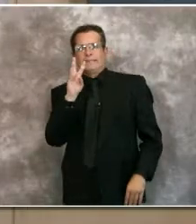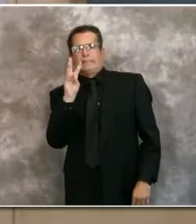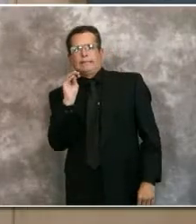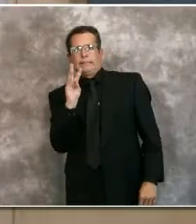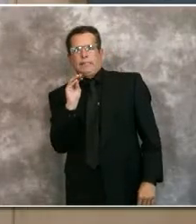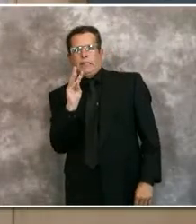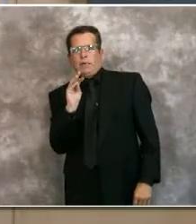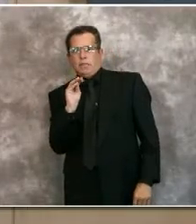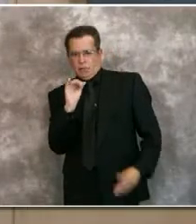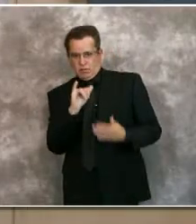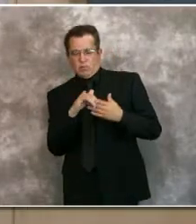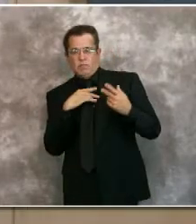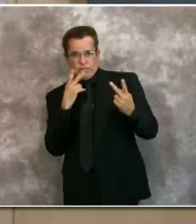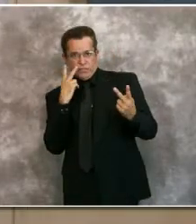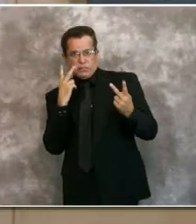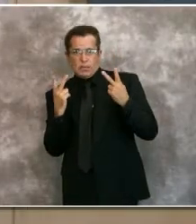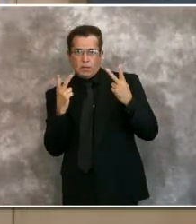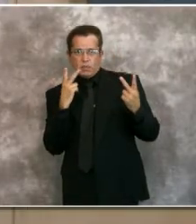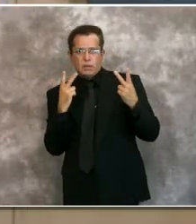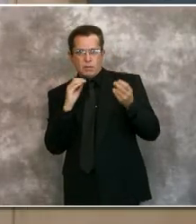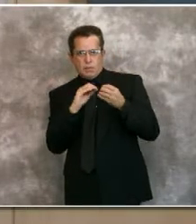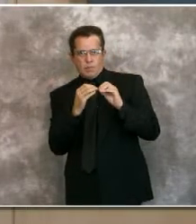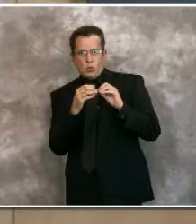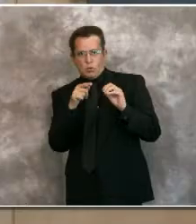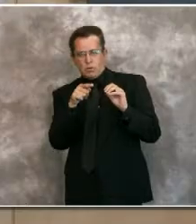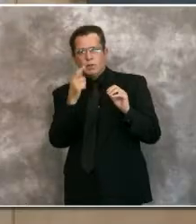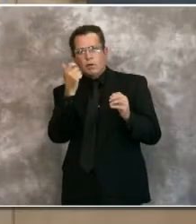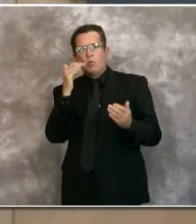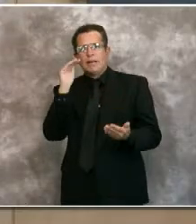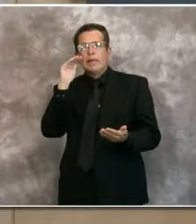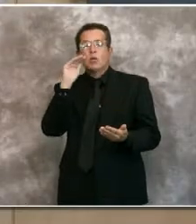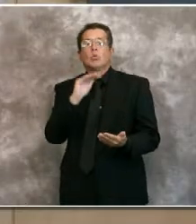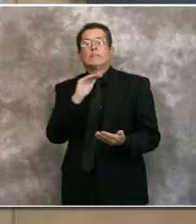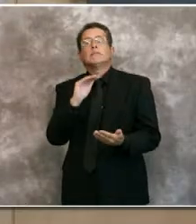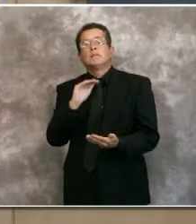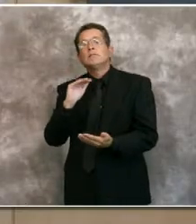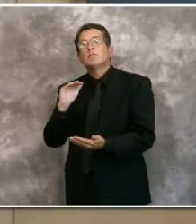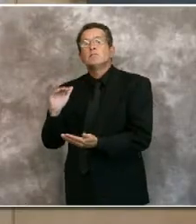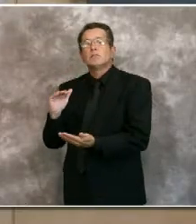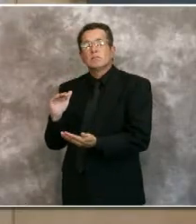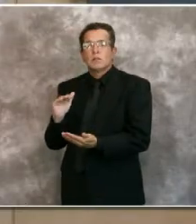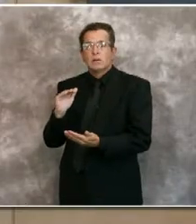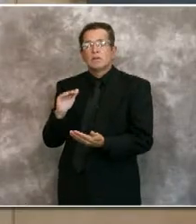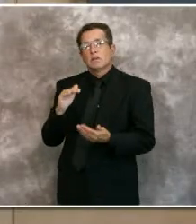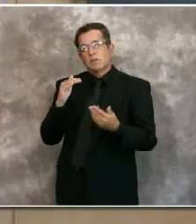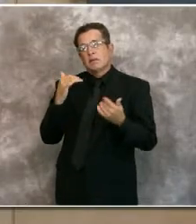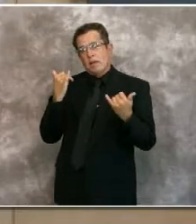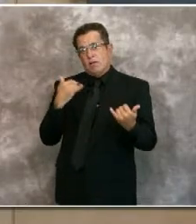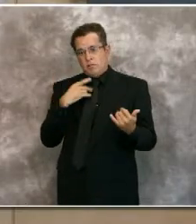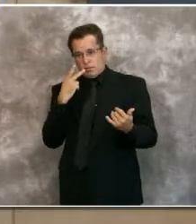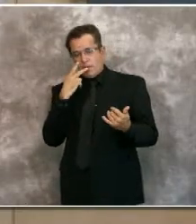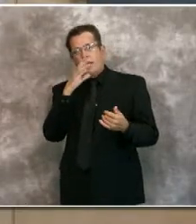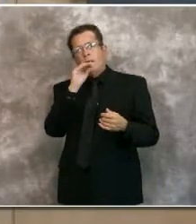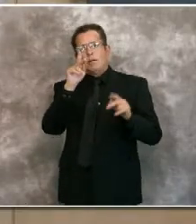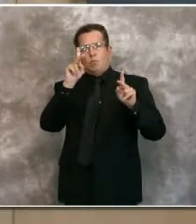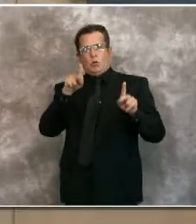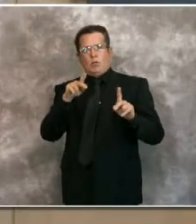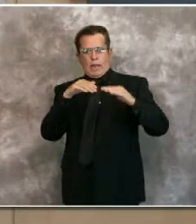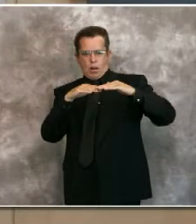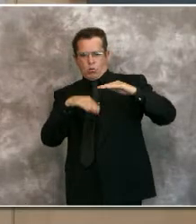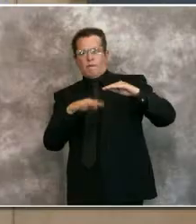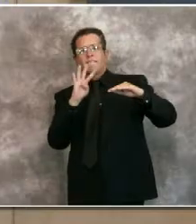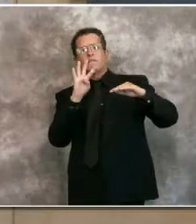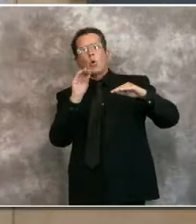of cases that we've seen has showed a slight decrease over time, and the individuals who are under the age of